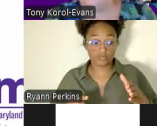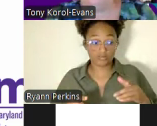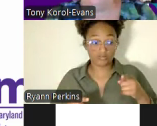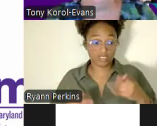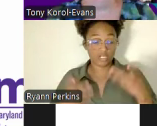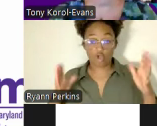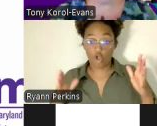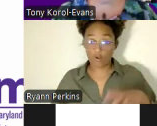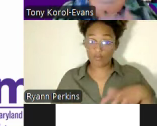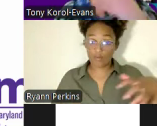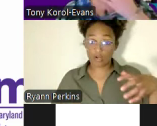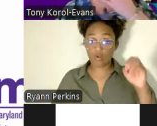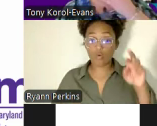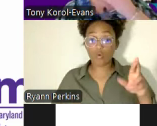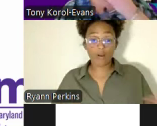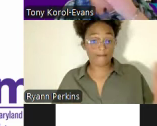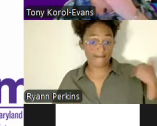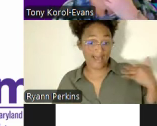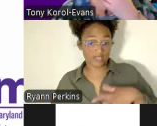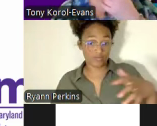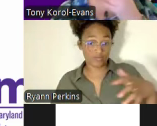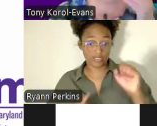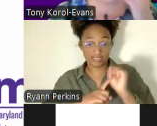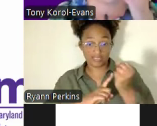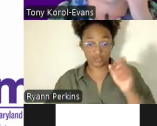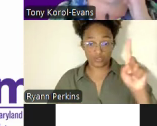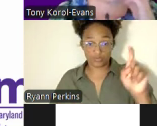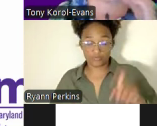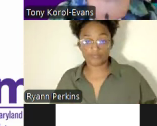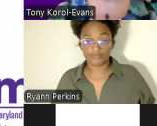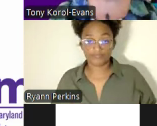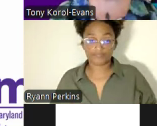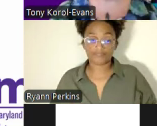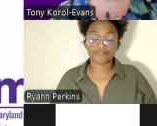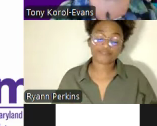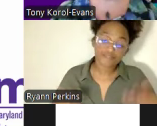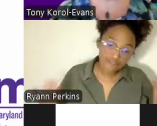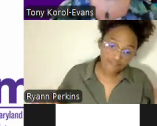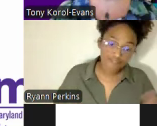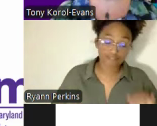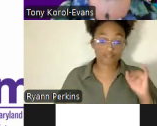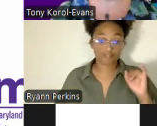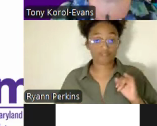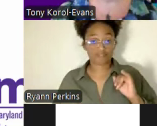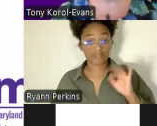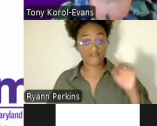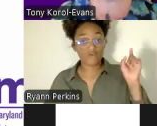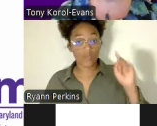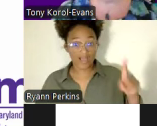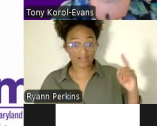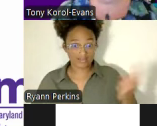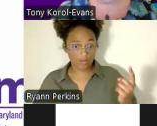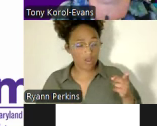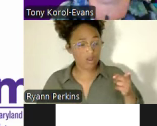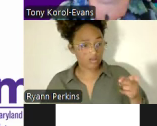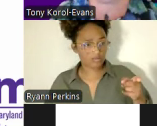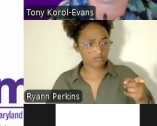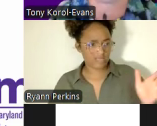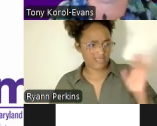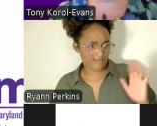pregnancy situations? Yes, I would absolutely. If you ask somebody, has your partner ever tried to get you pregnant when you did not want to become